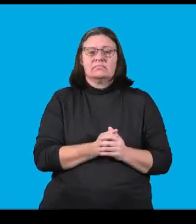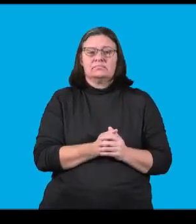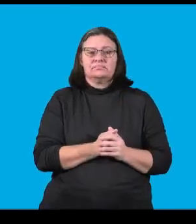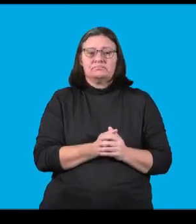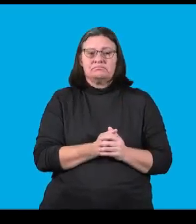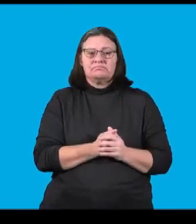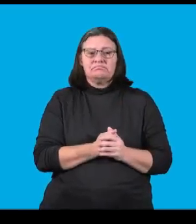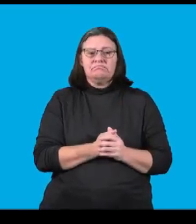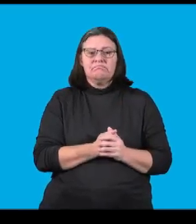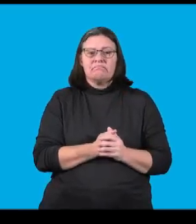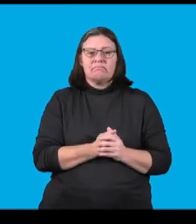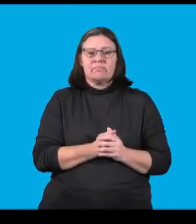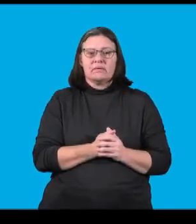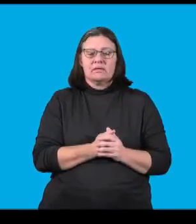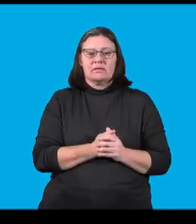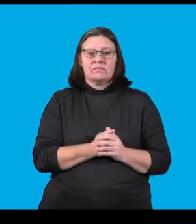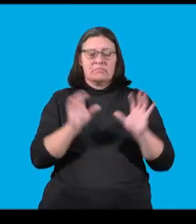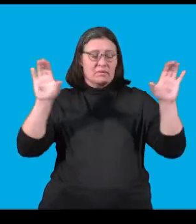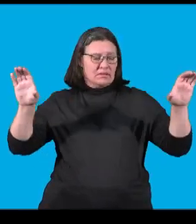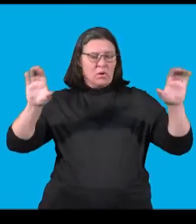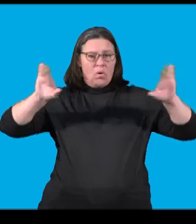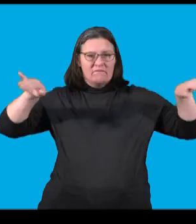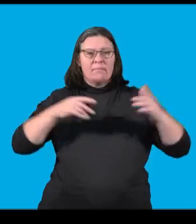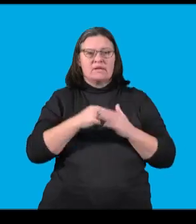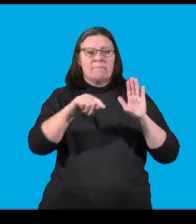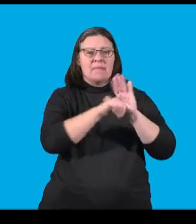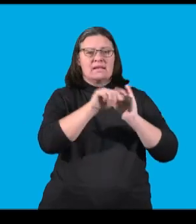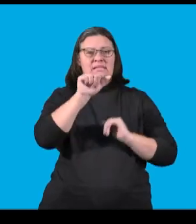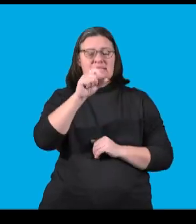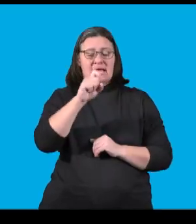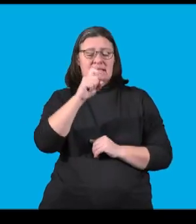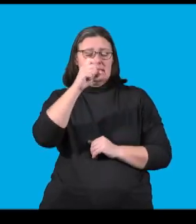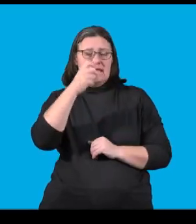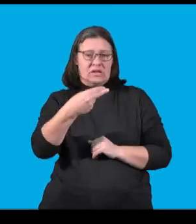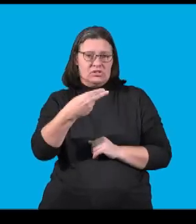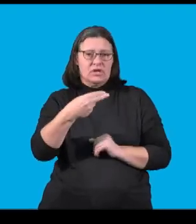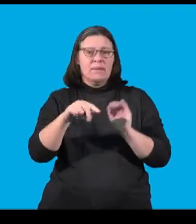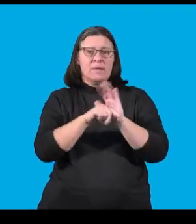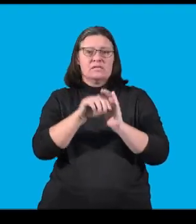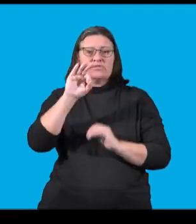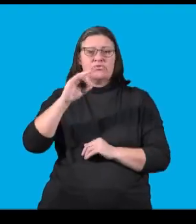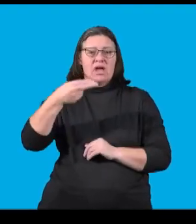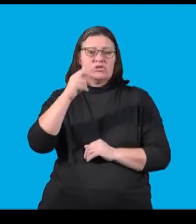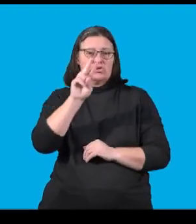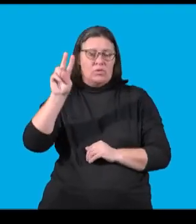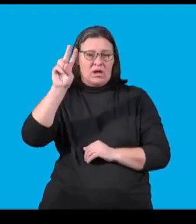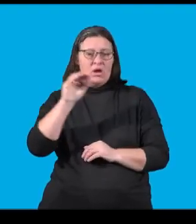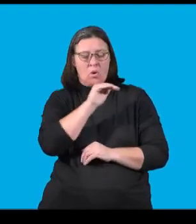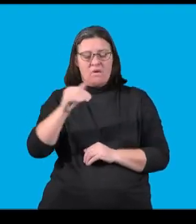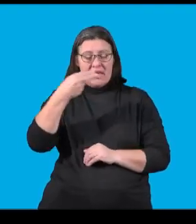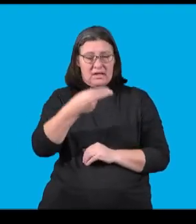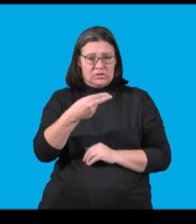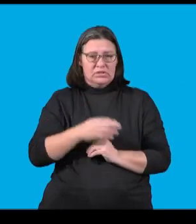That term and that term cancels out. It's plus 3x squared minus 3x squared. We get minus 6xh minus 3h